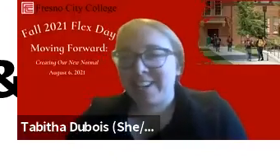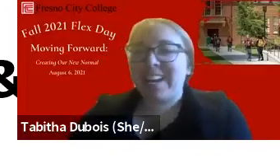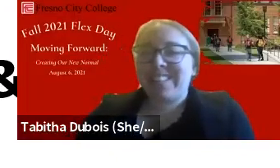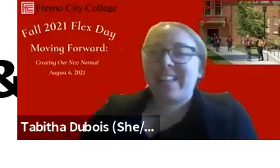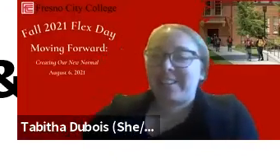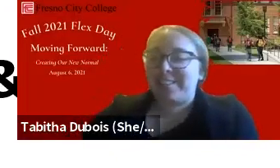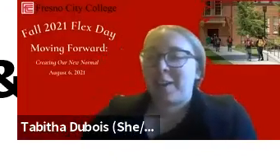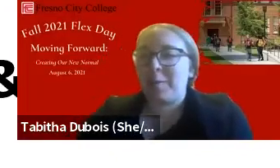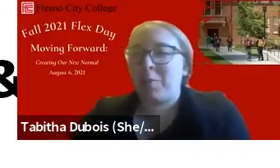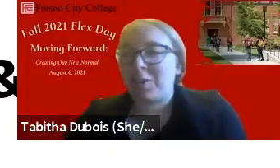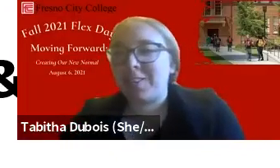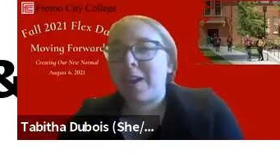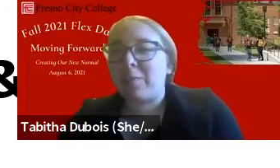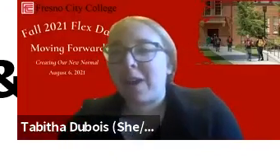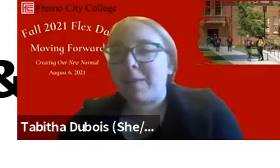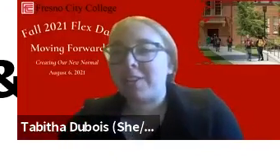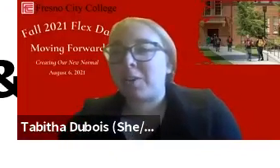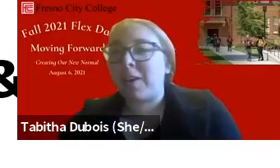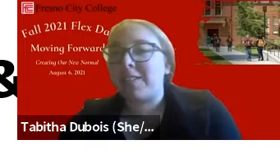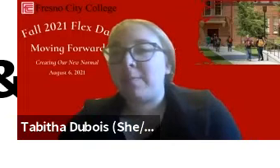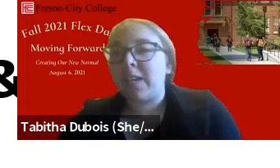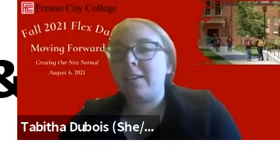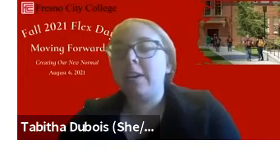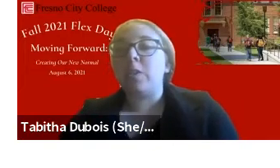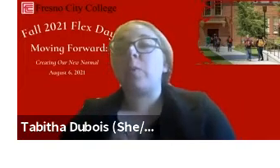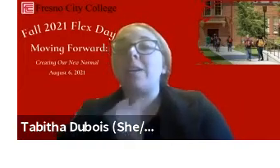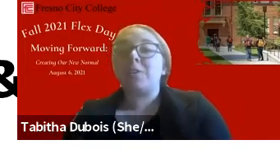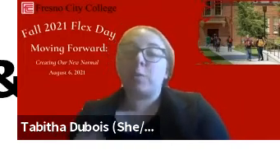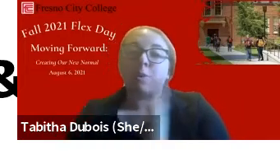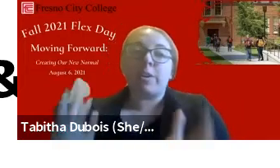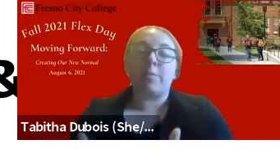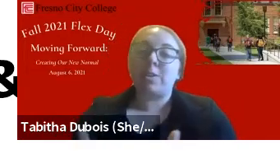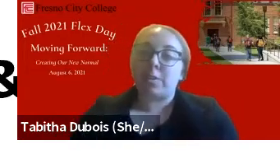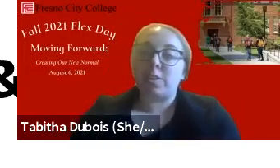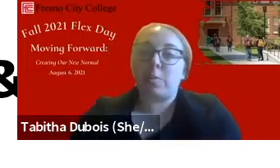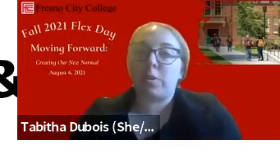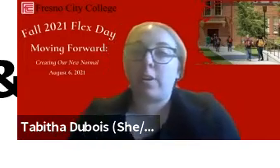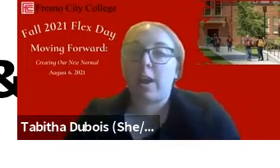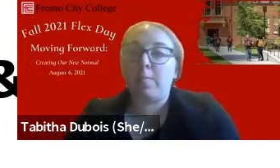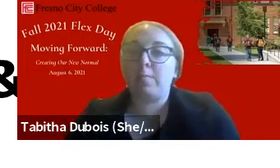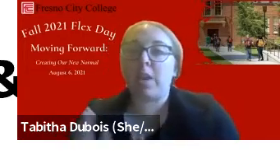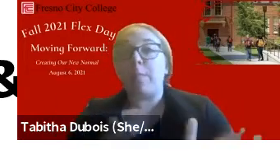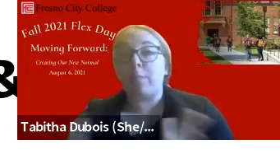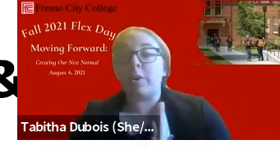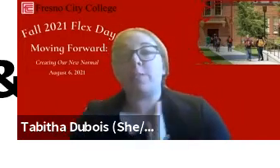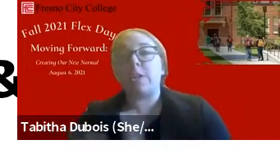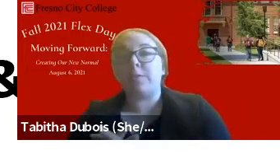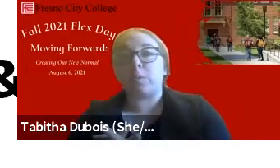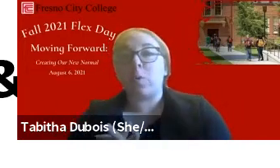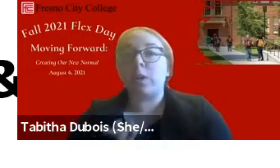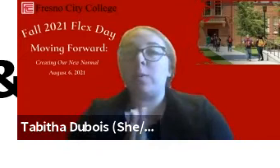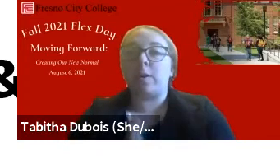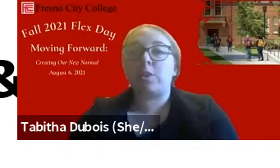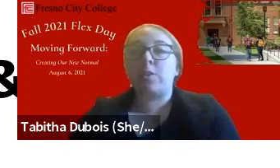Yes, thank you, Nancy. That is important. So we have the right amount of turnaround time to get the right interpreter there to make sure the interpreter can prep for it, especially